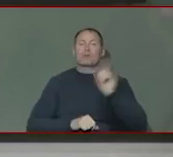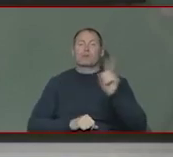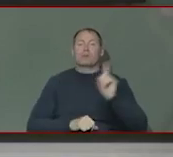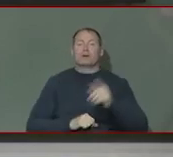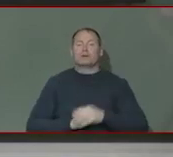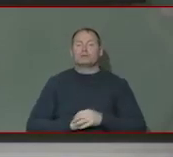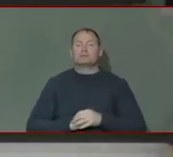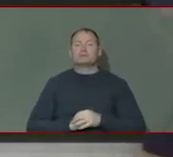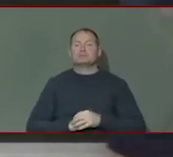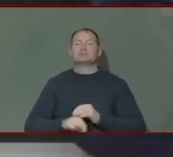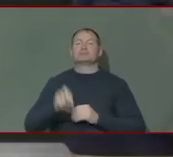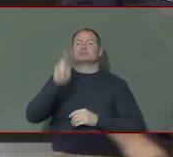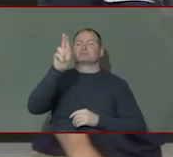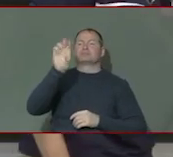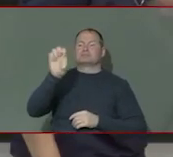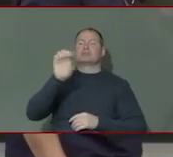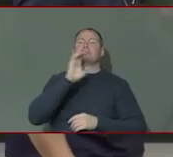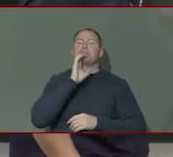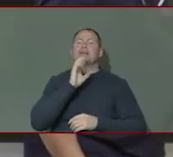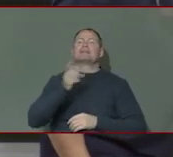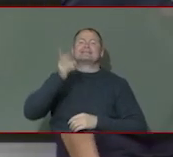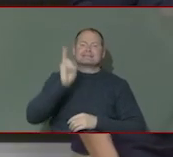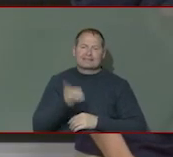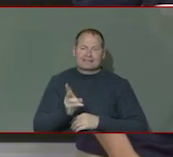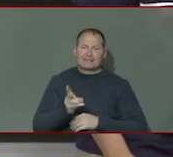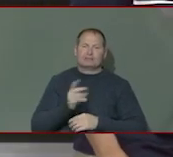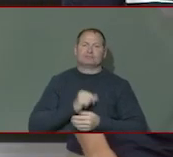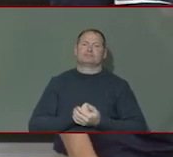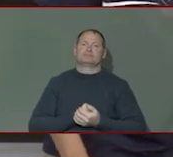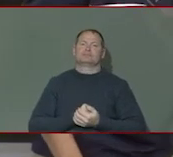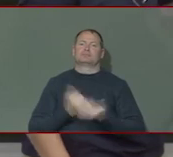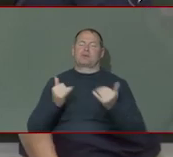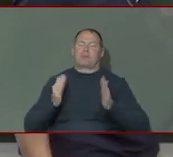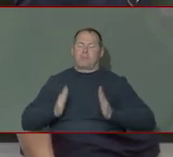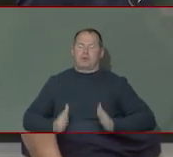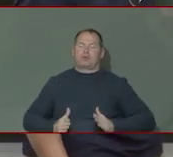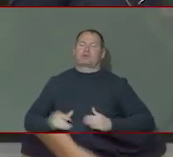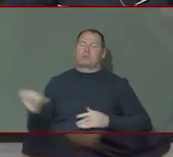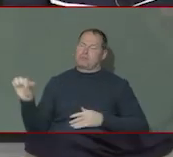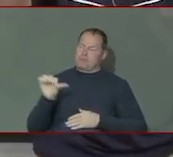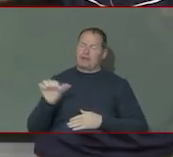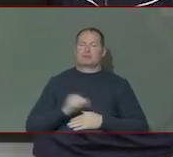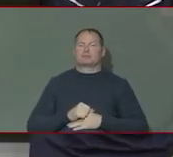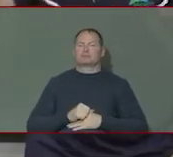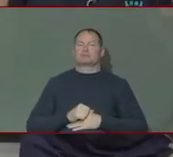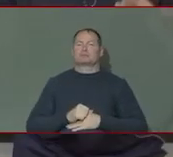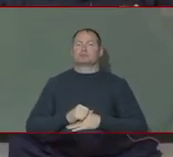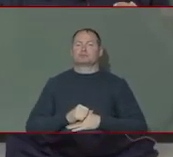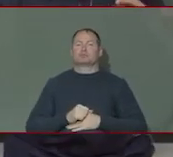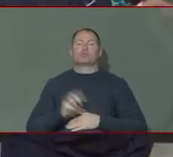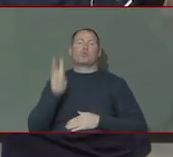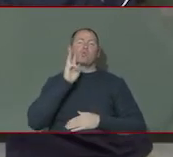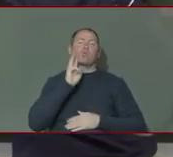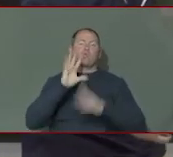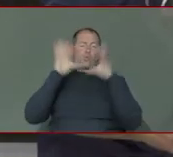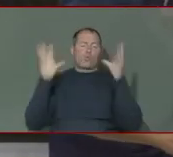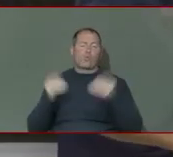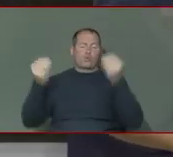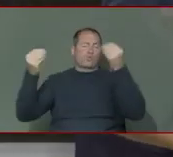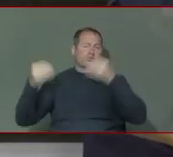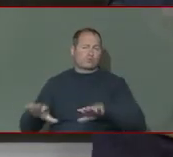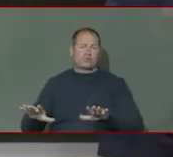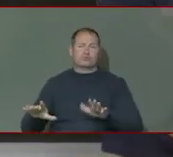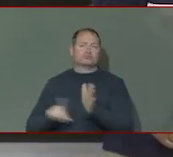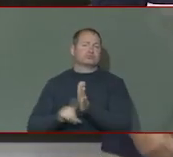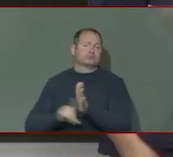So means again. It must become part of the body. You cannot afford to lose all your water in the body by losing